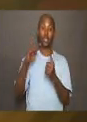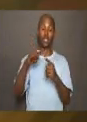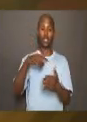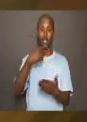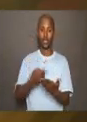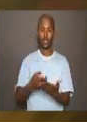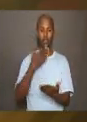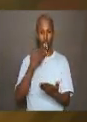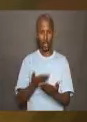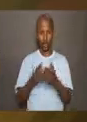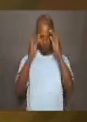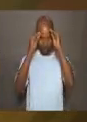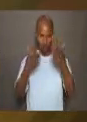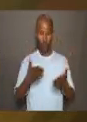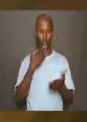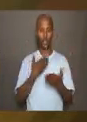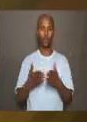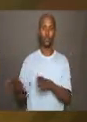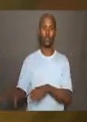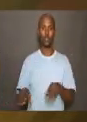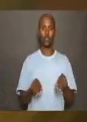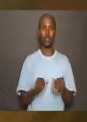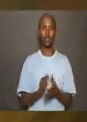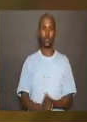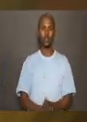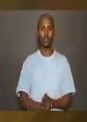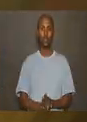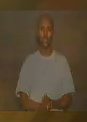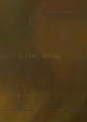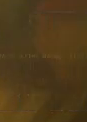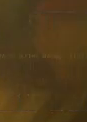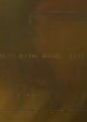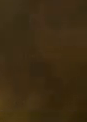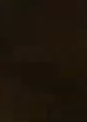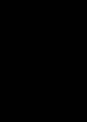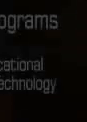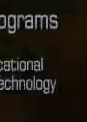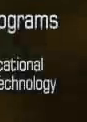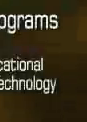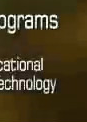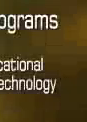hyperbolas. Until then, thank you, teacher. Thank you, students.